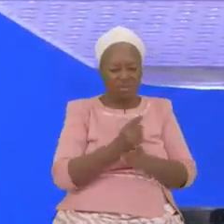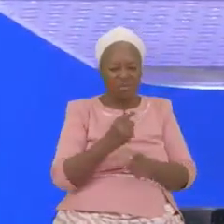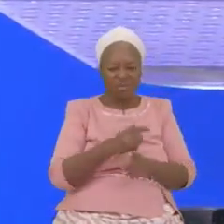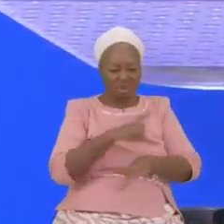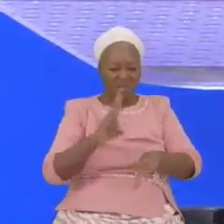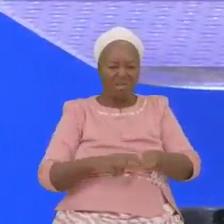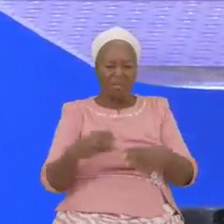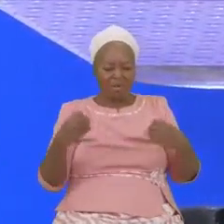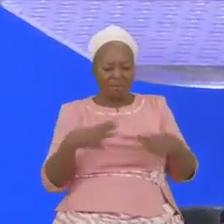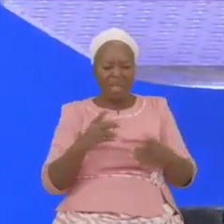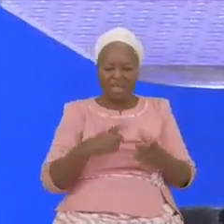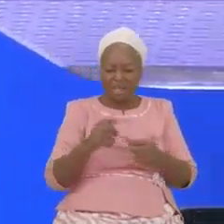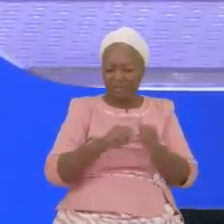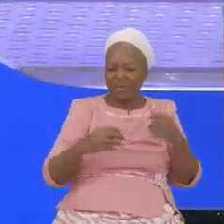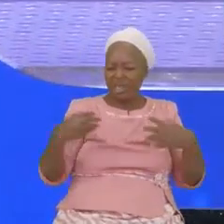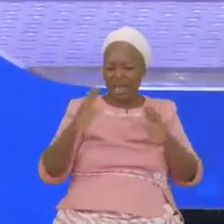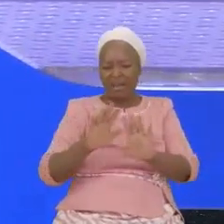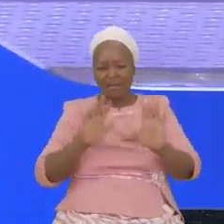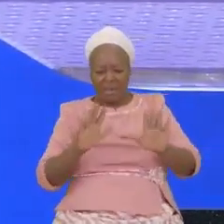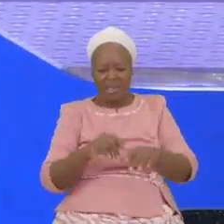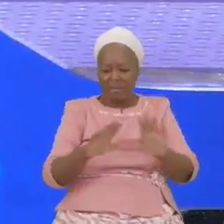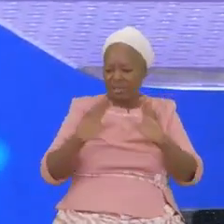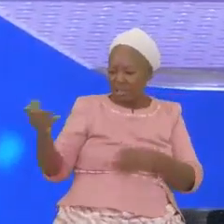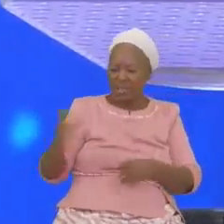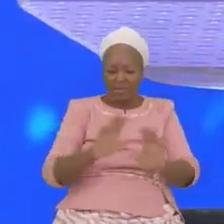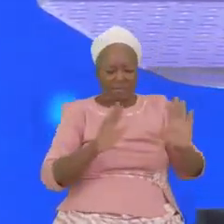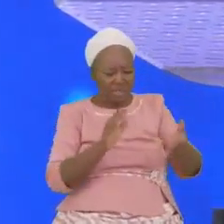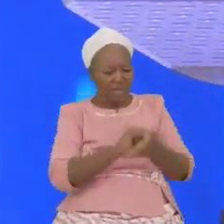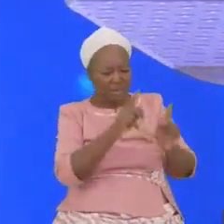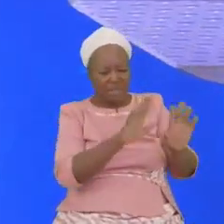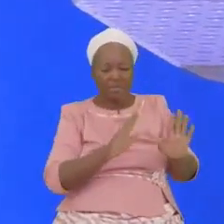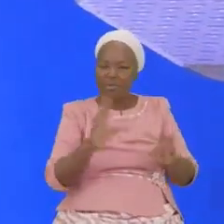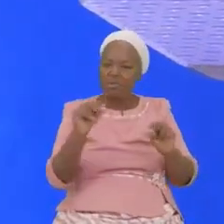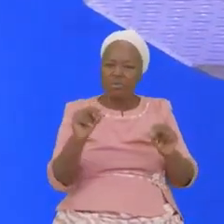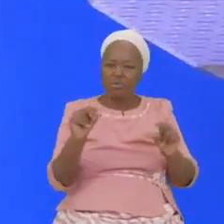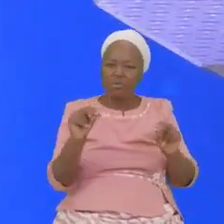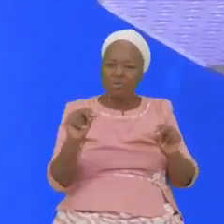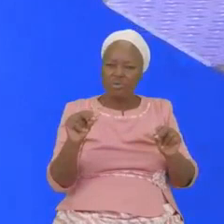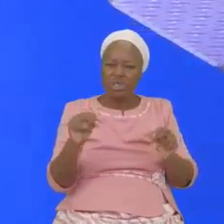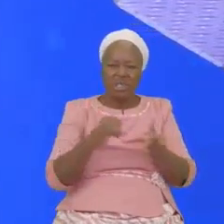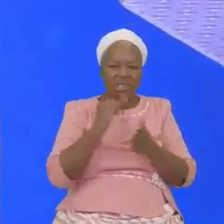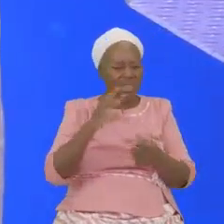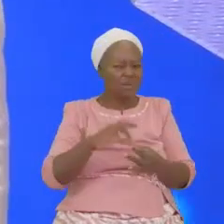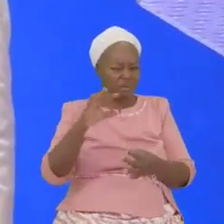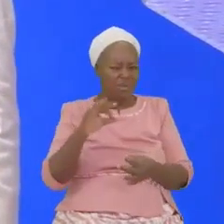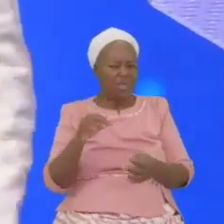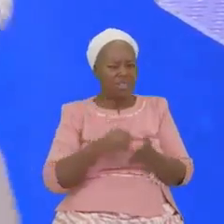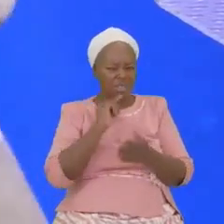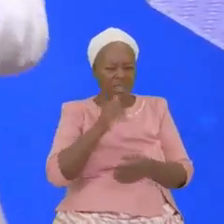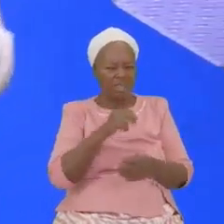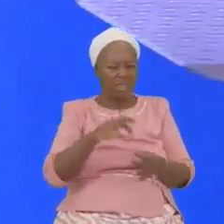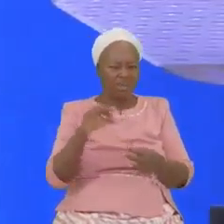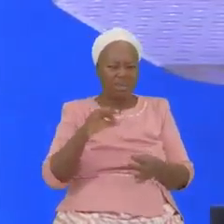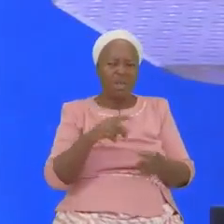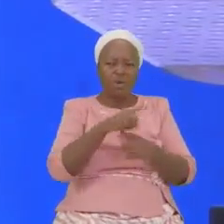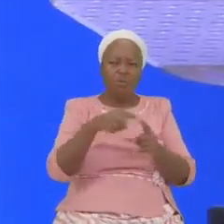is afraid. I'm afraid. They're afraid. She's afraid. He's afraid. It's a spirit. It's a spirit. When